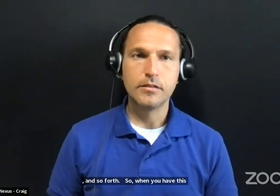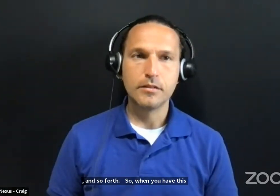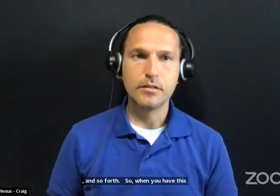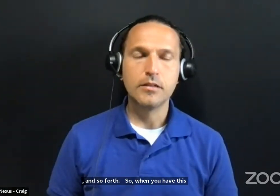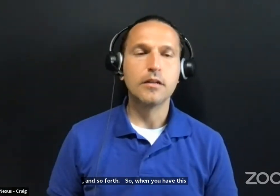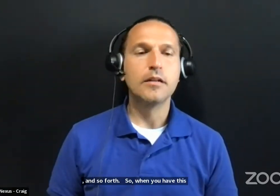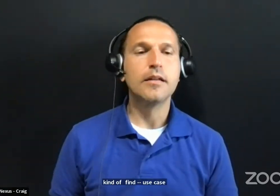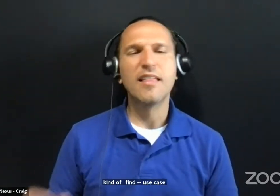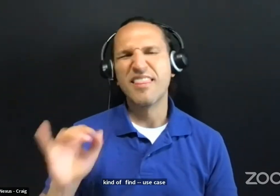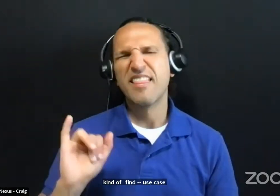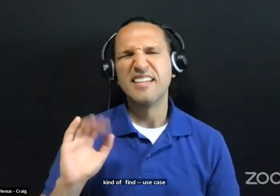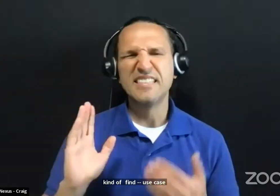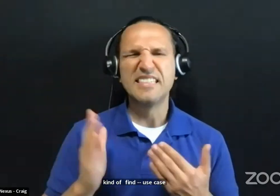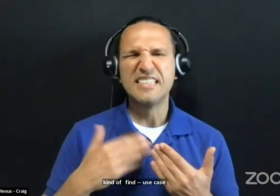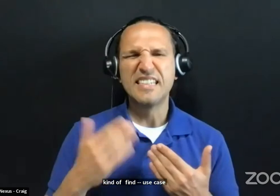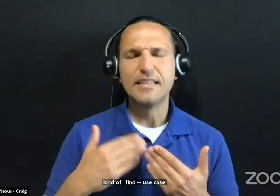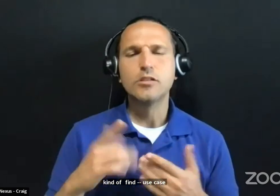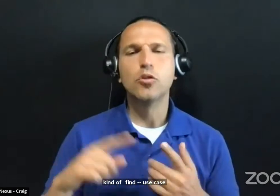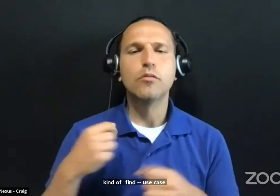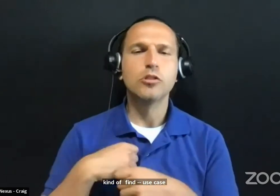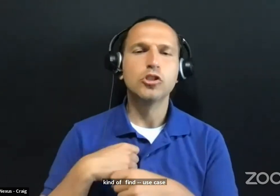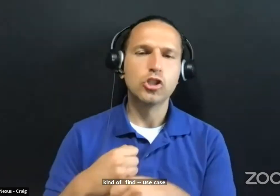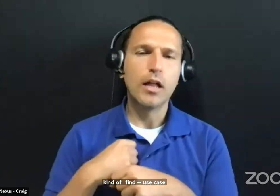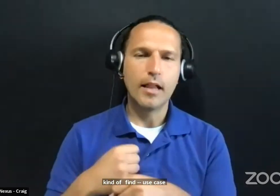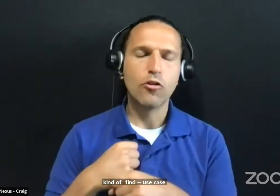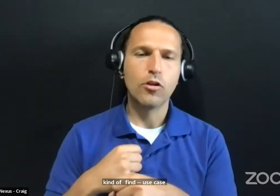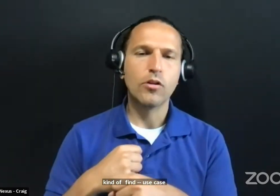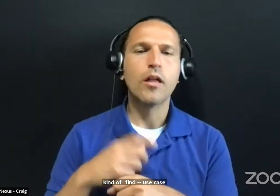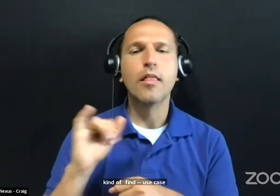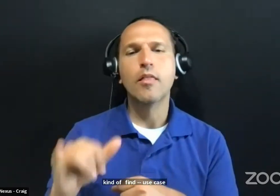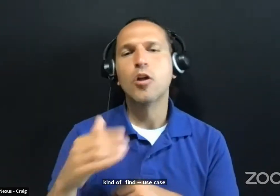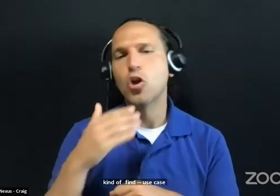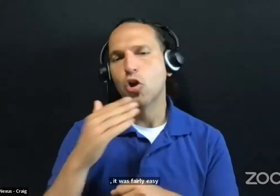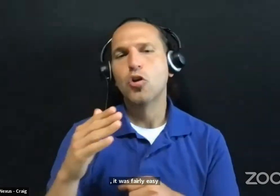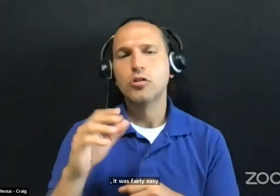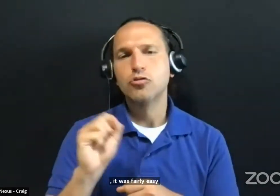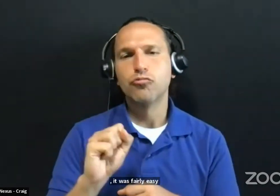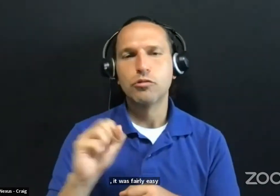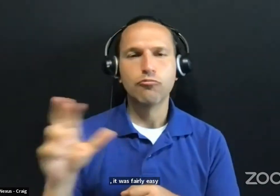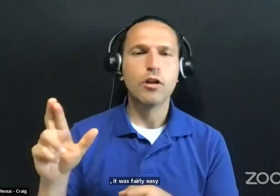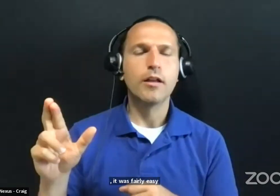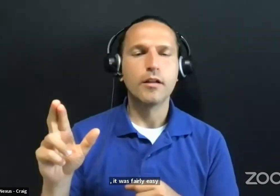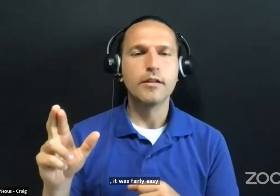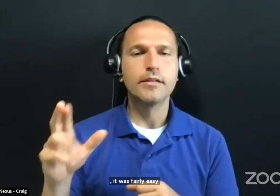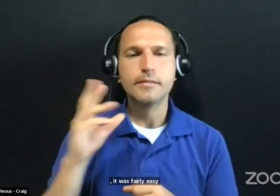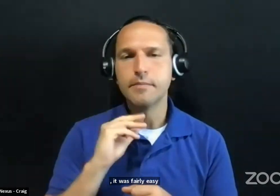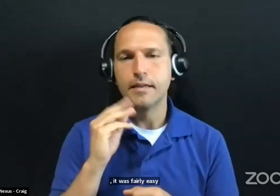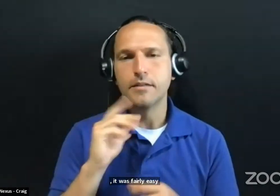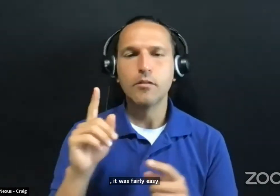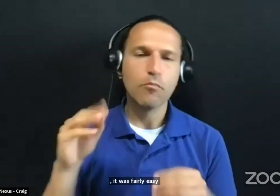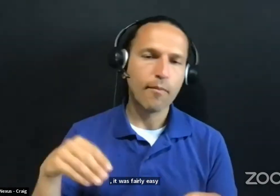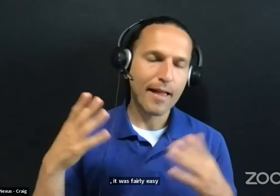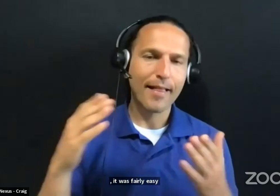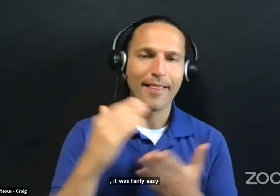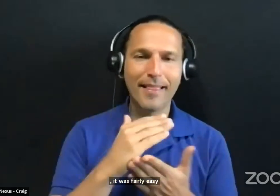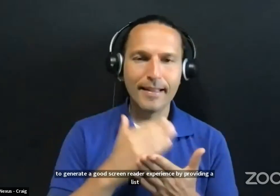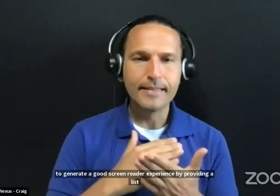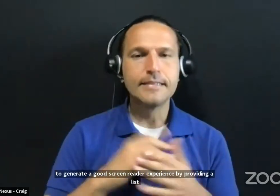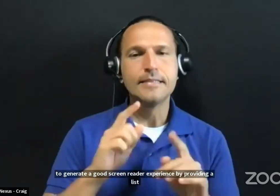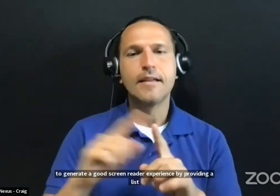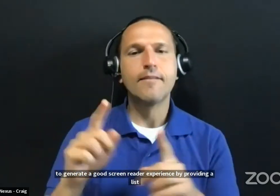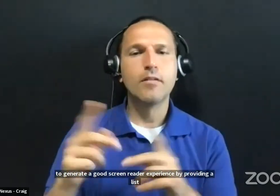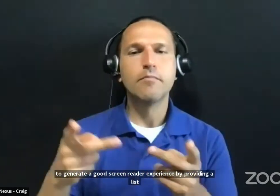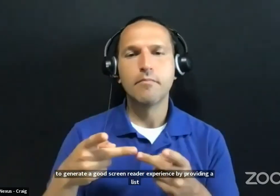was fairly easy to generate a good screen reader experience by providing a list of the